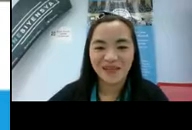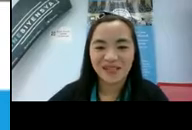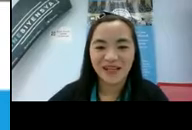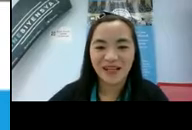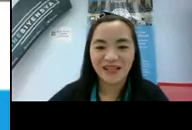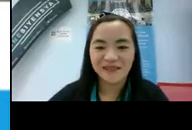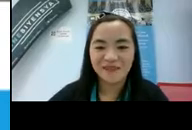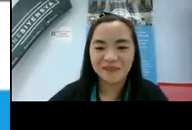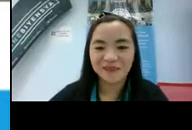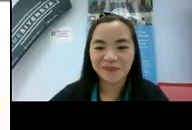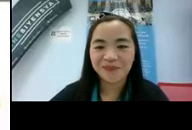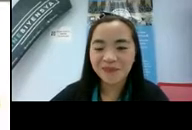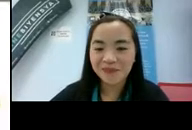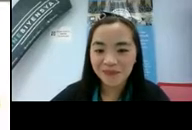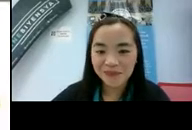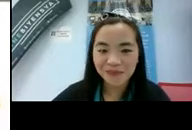Sir Rainer?